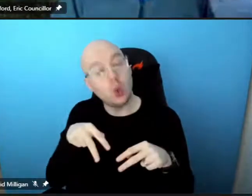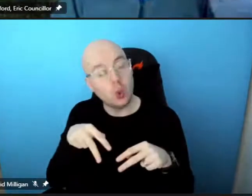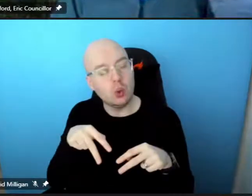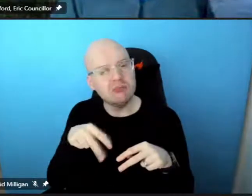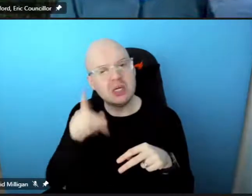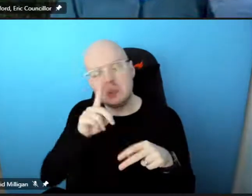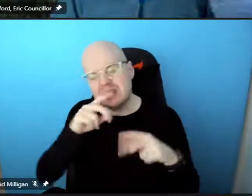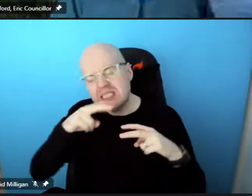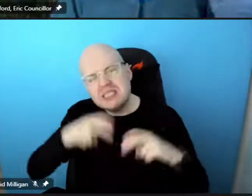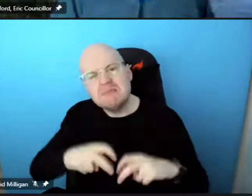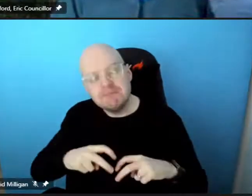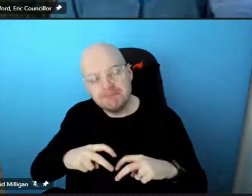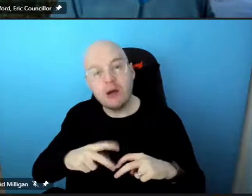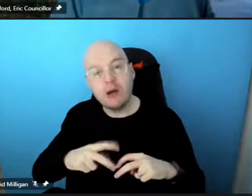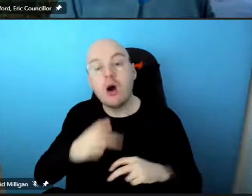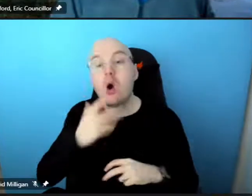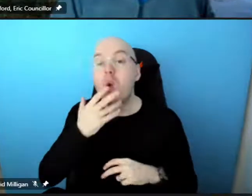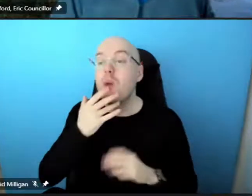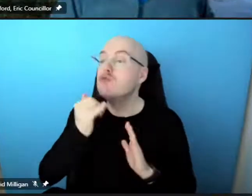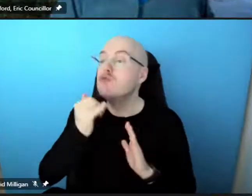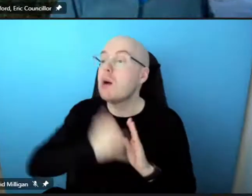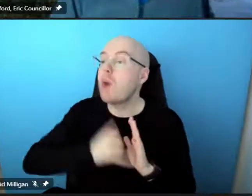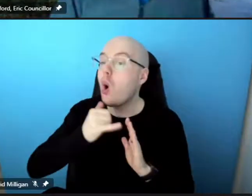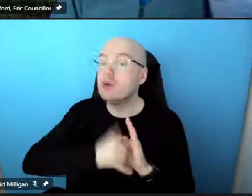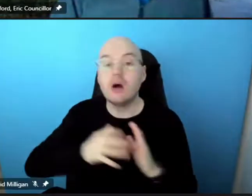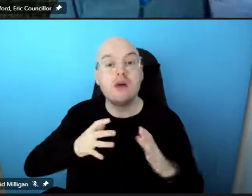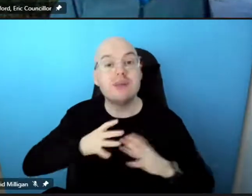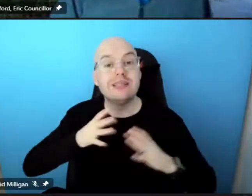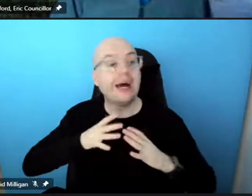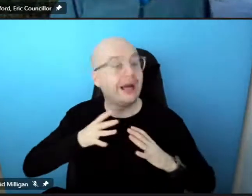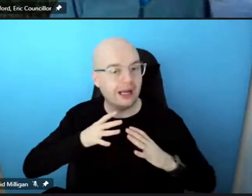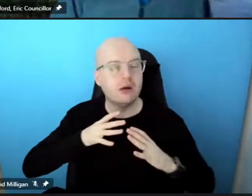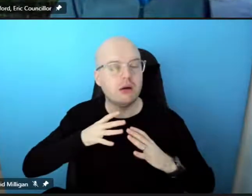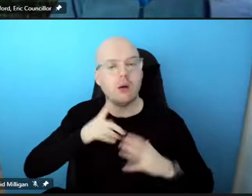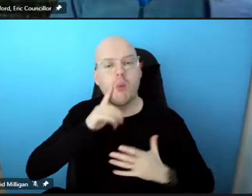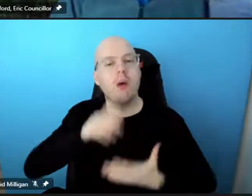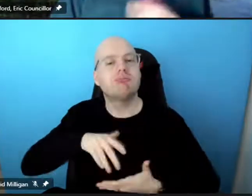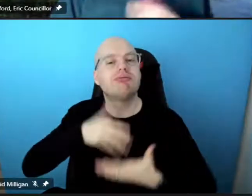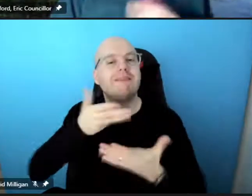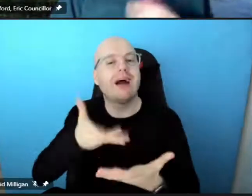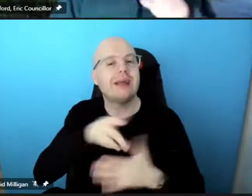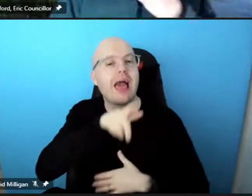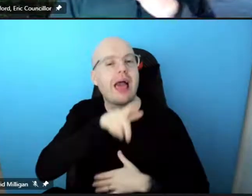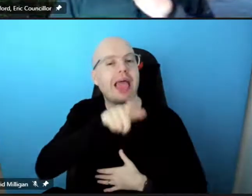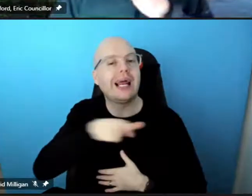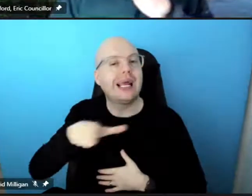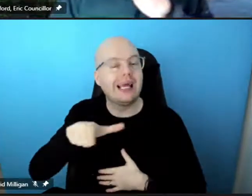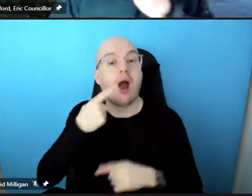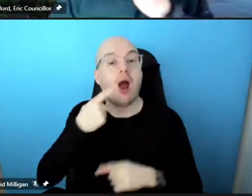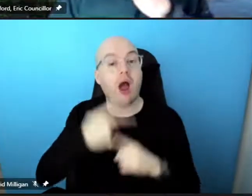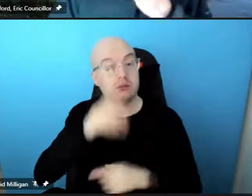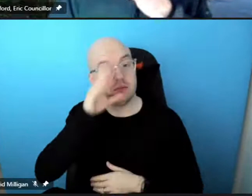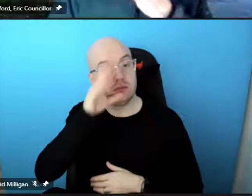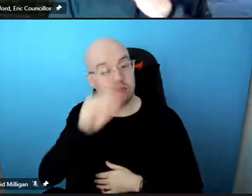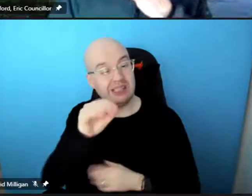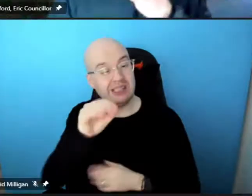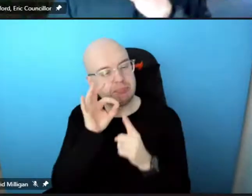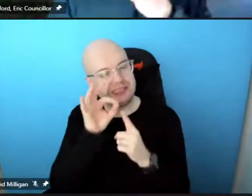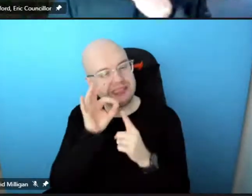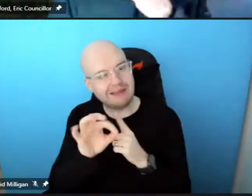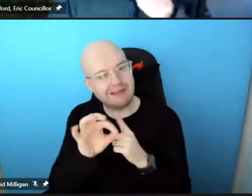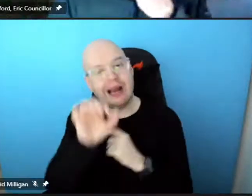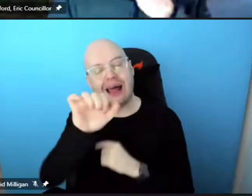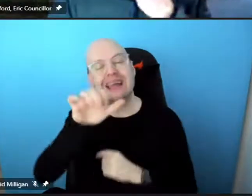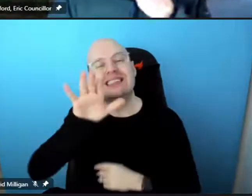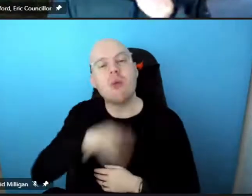we bring these reports and provide the link, we'll then specify what actions are relevant to South Lanarkshire Council. Now, you won't see that within